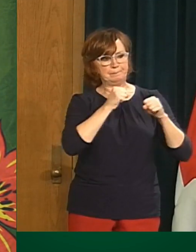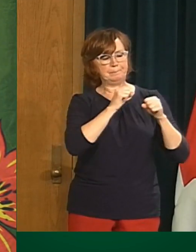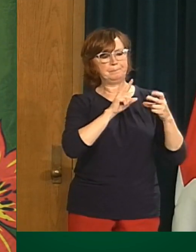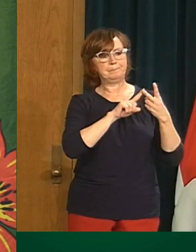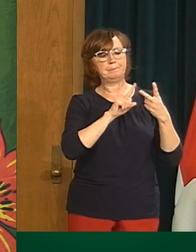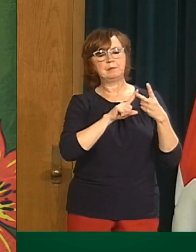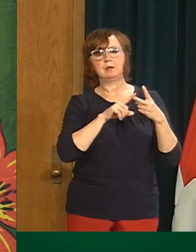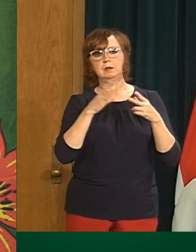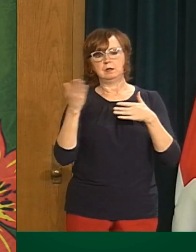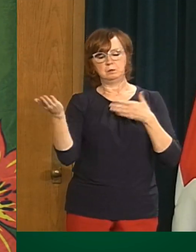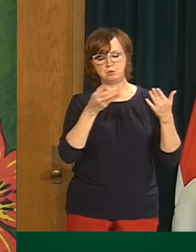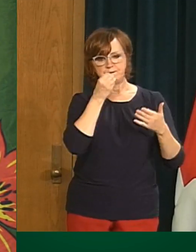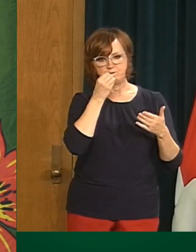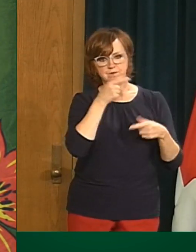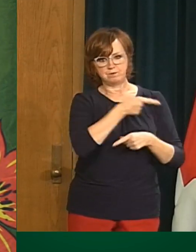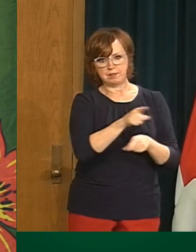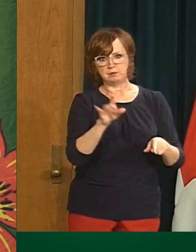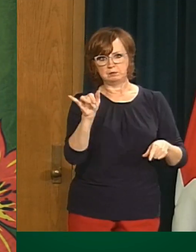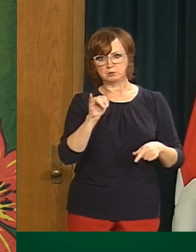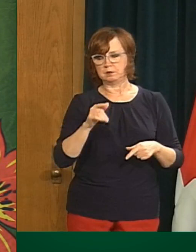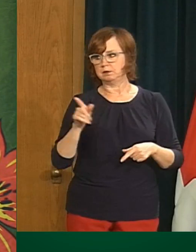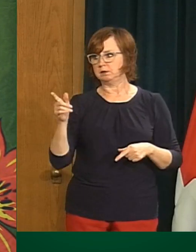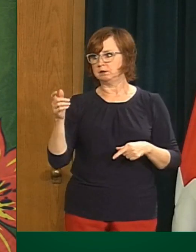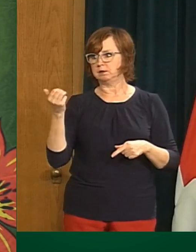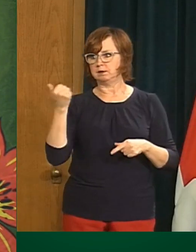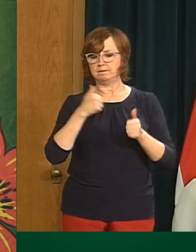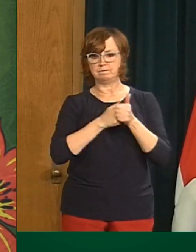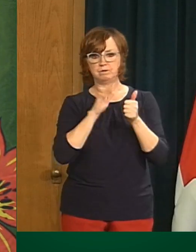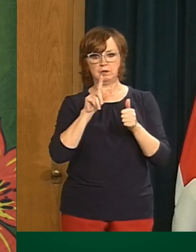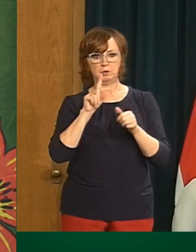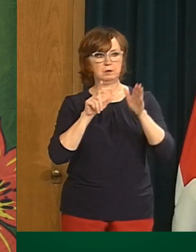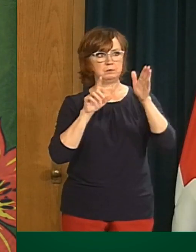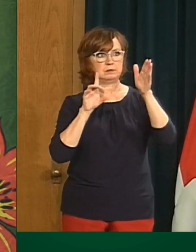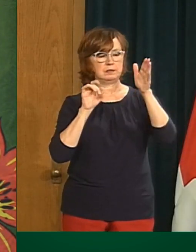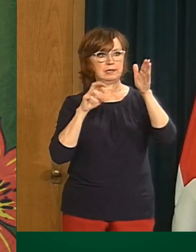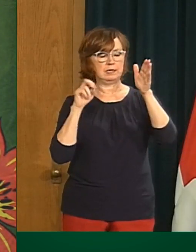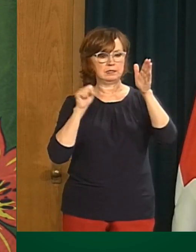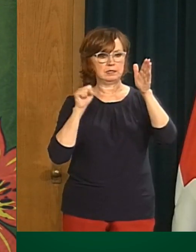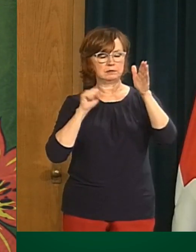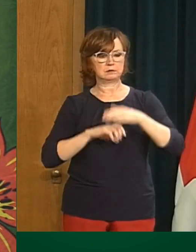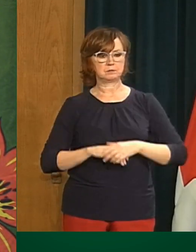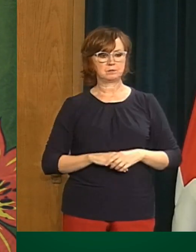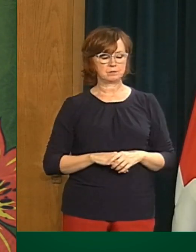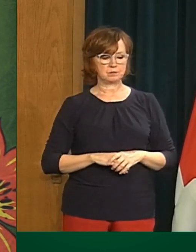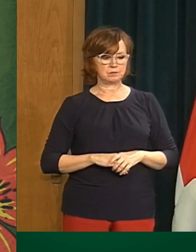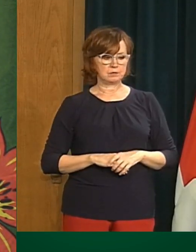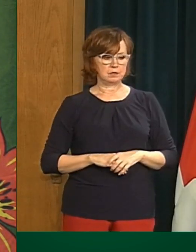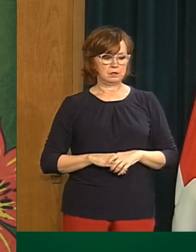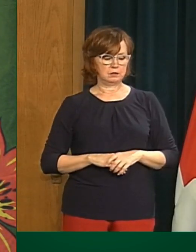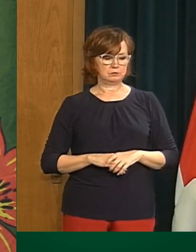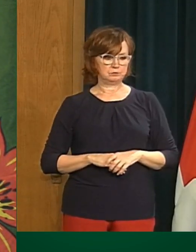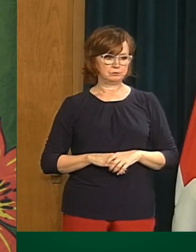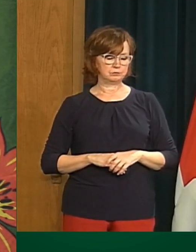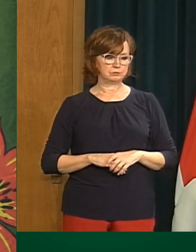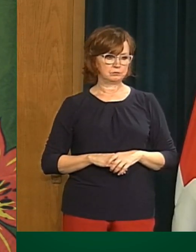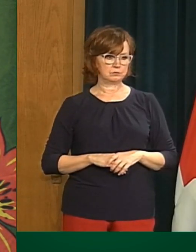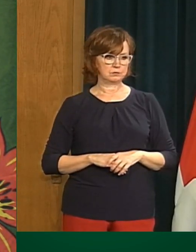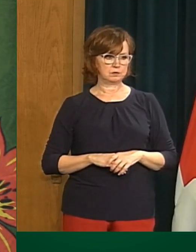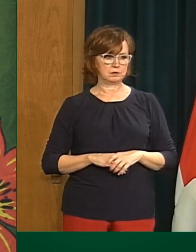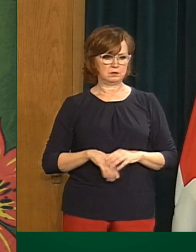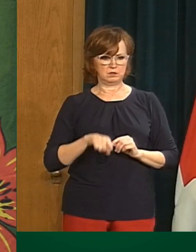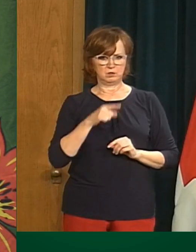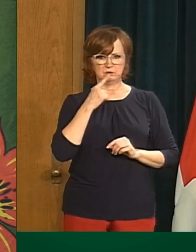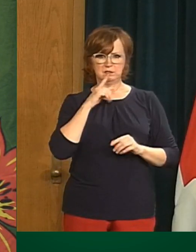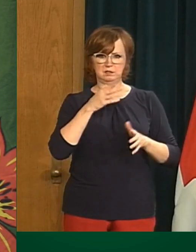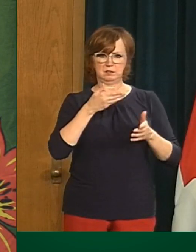are required to self-isolate. Do you have a follow-up, Dan? I do, yes. Premier, you indicated that you're providing supports. It sounds